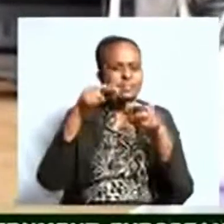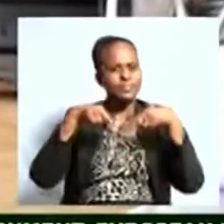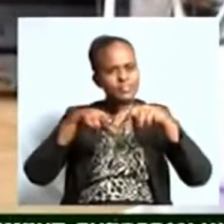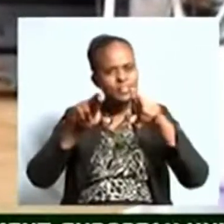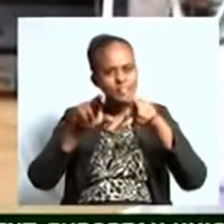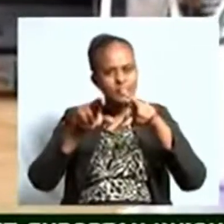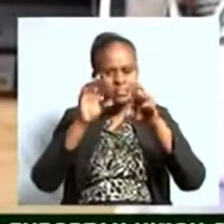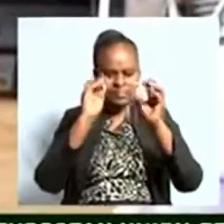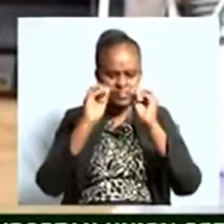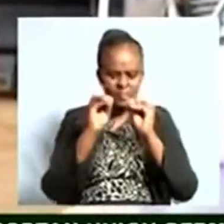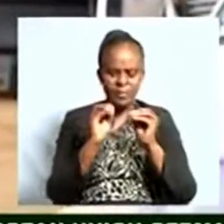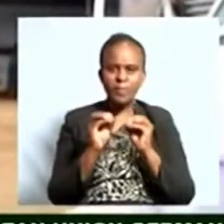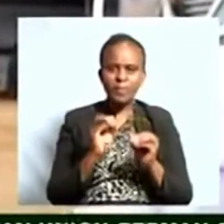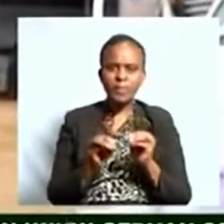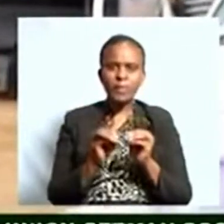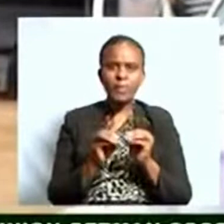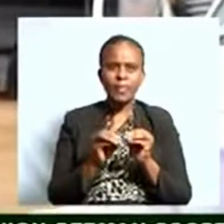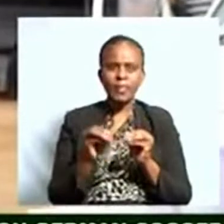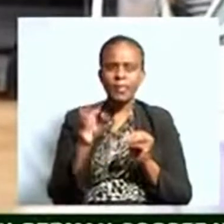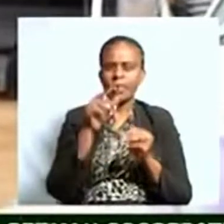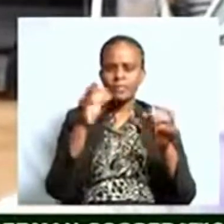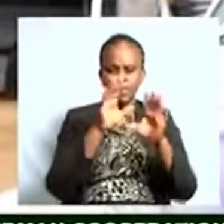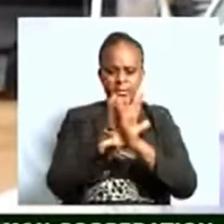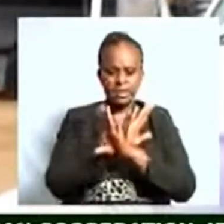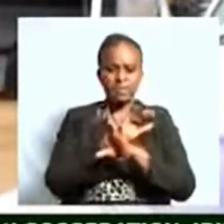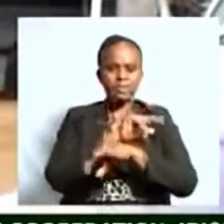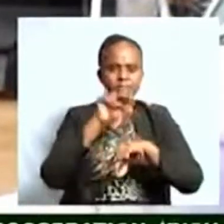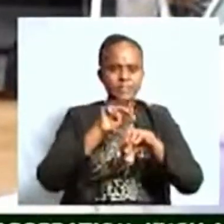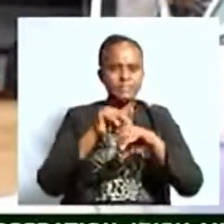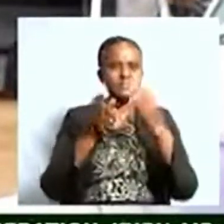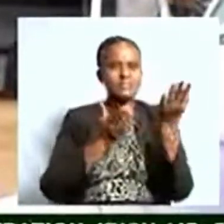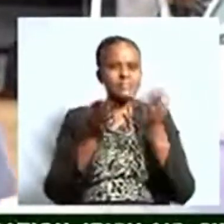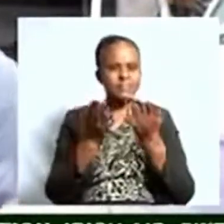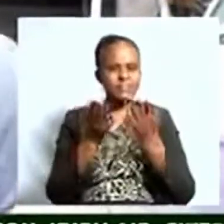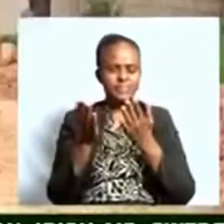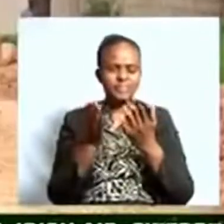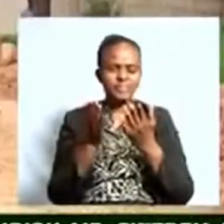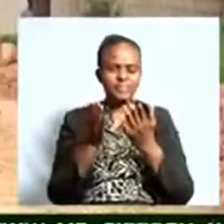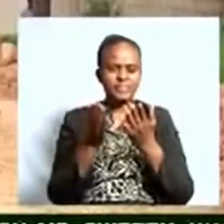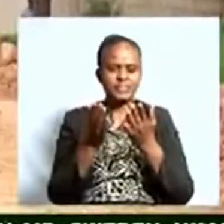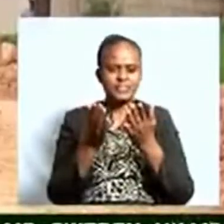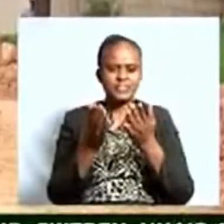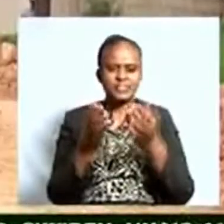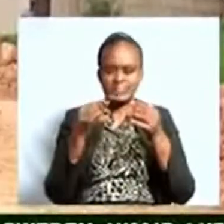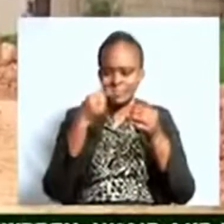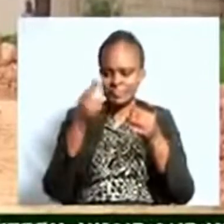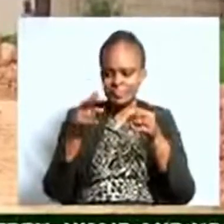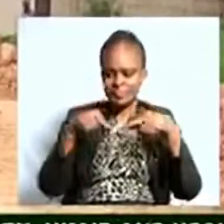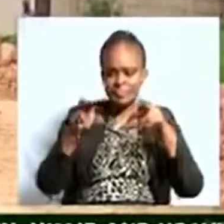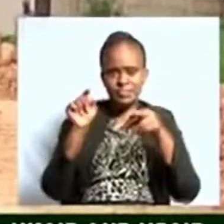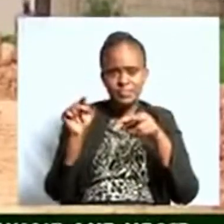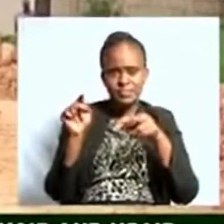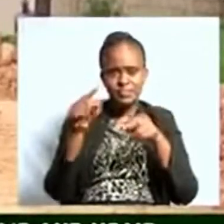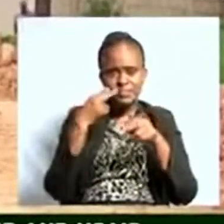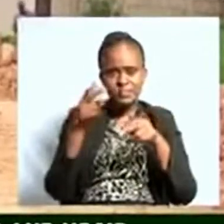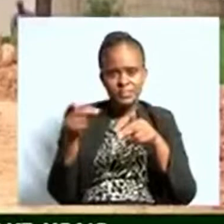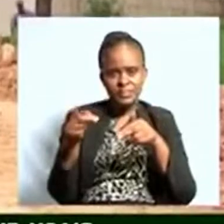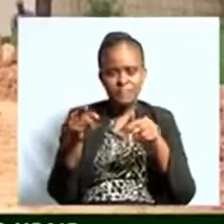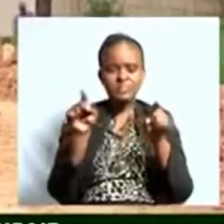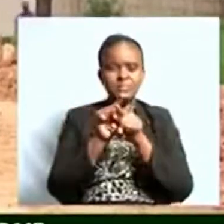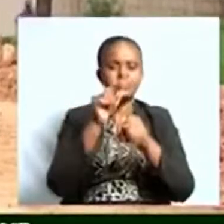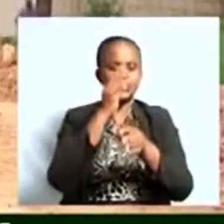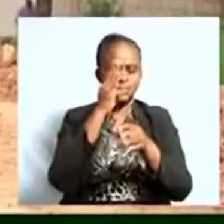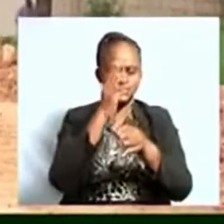is being done by ZNS as at now. This road that you see here is being done